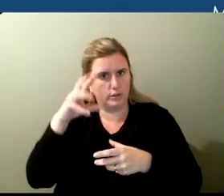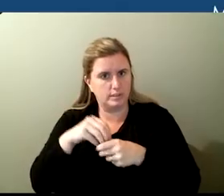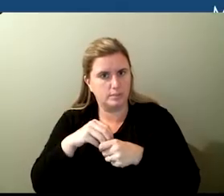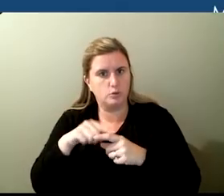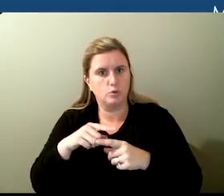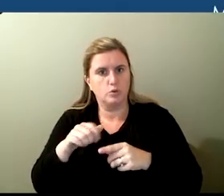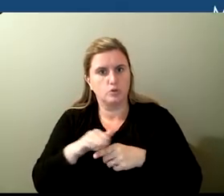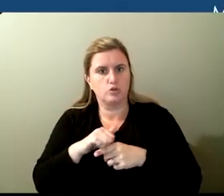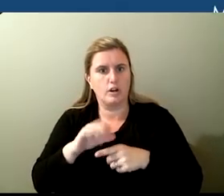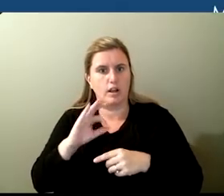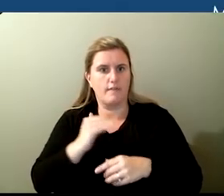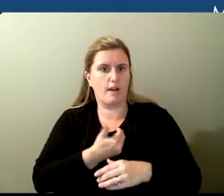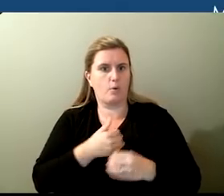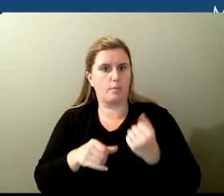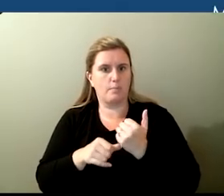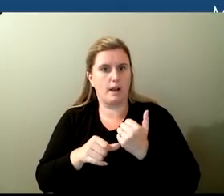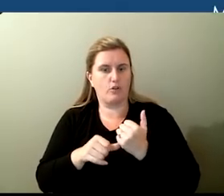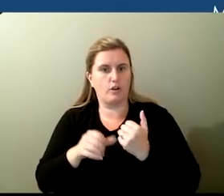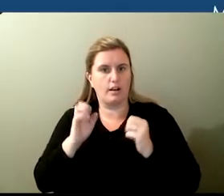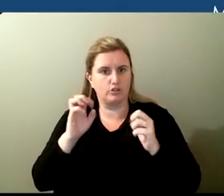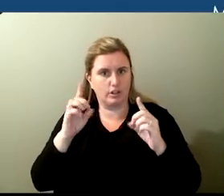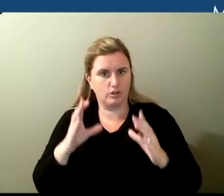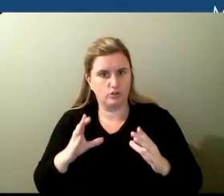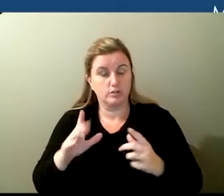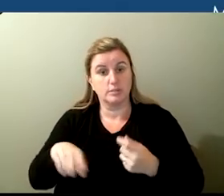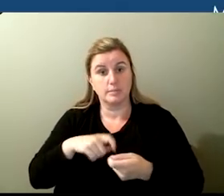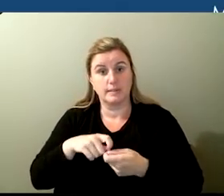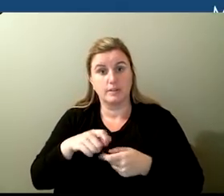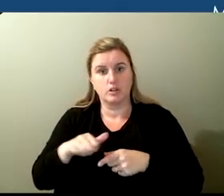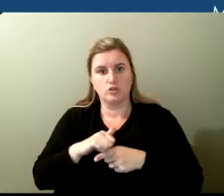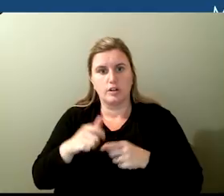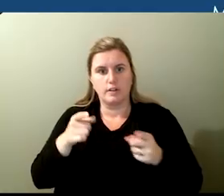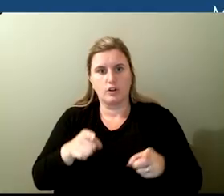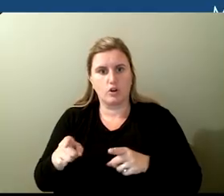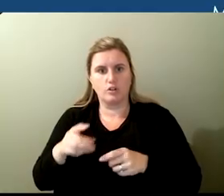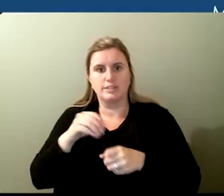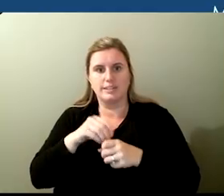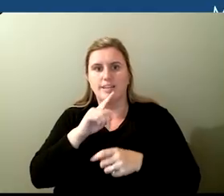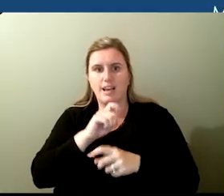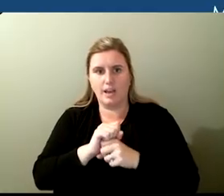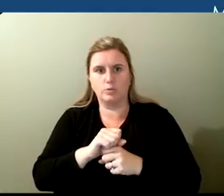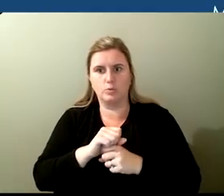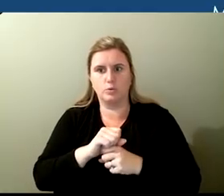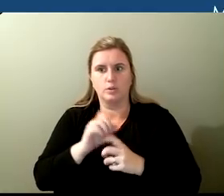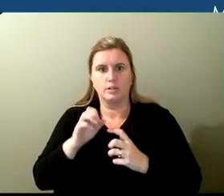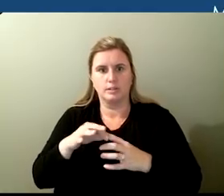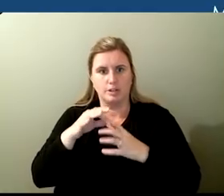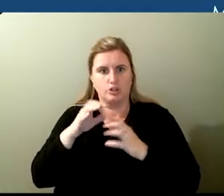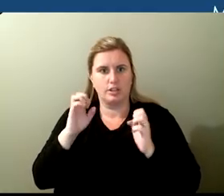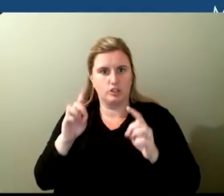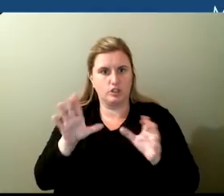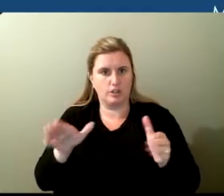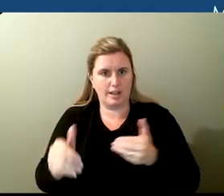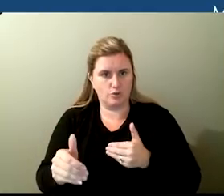is the training of our paraeducators. Specifically, the training that occurs in the actual special education classroom. That is going to be